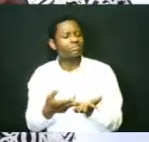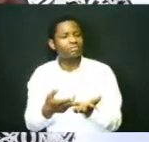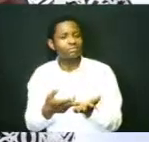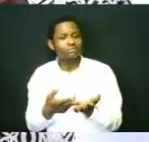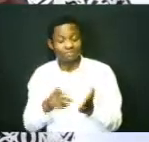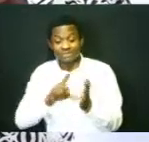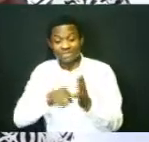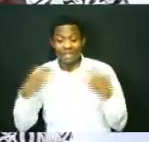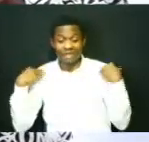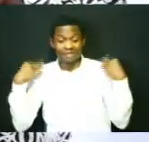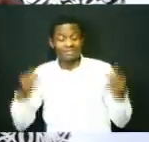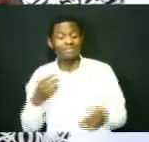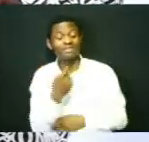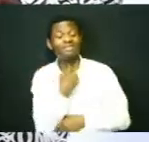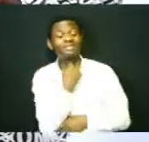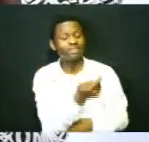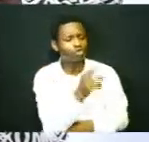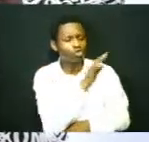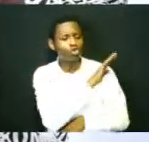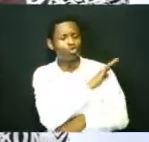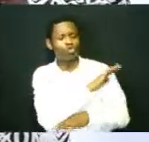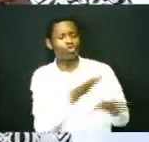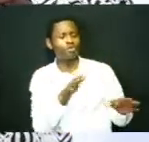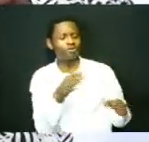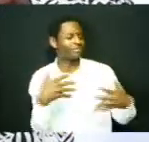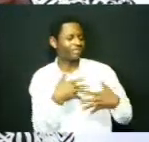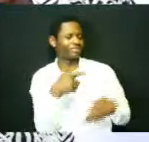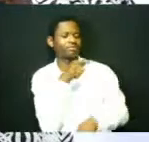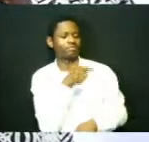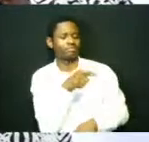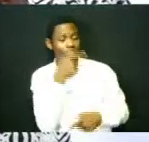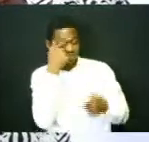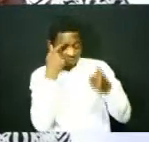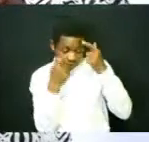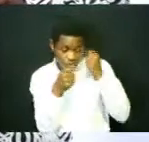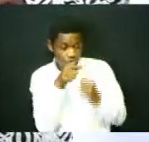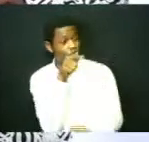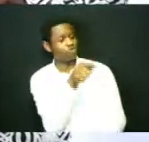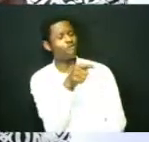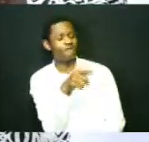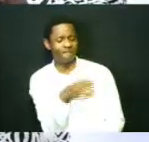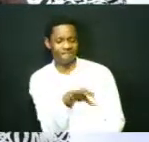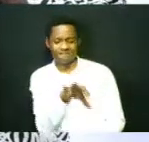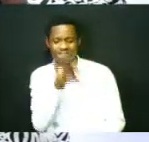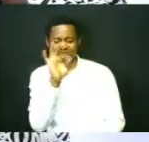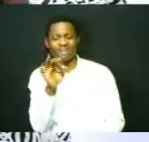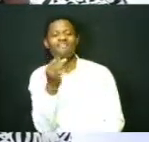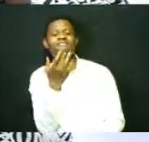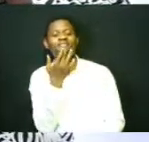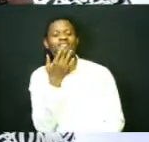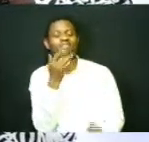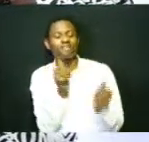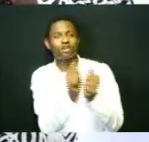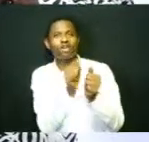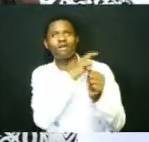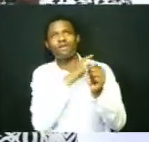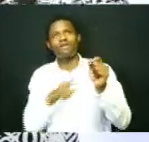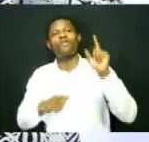angel said to her, do not be afraid, Mary, for you have found favor with the